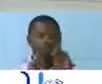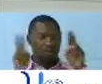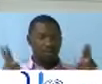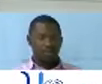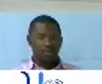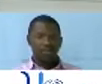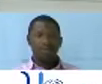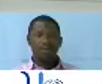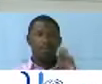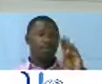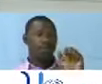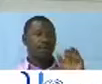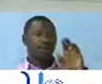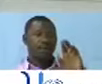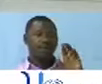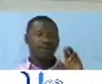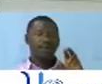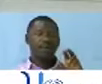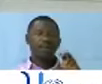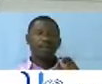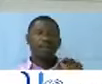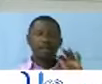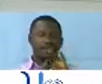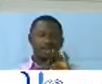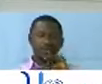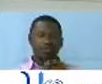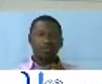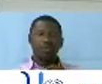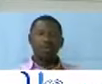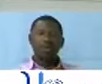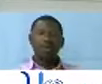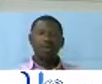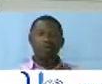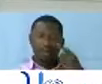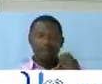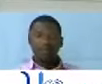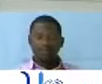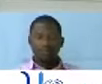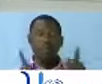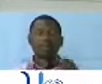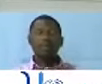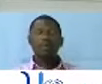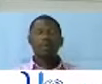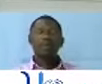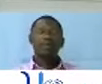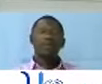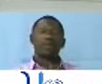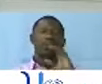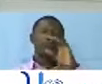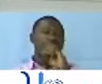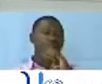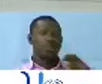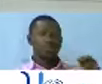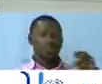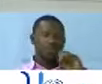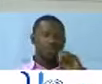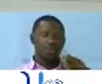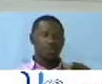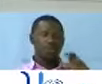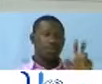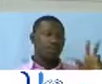were prompted by the Commonwealth. Ñi nga xamné nak ñoy mbotay loyay ci aduna bi li leen gënal sékkartal nak mo